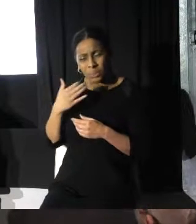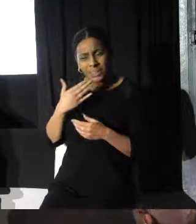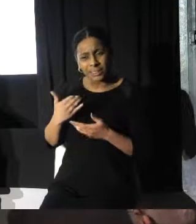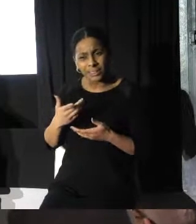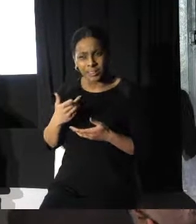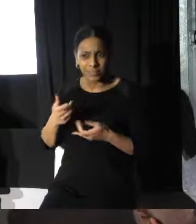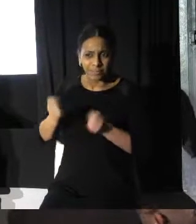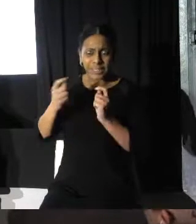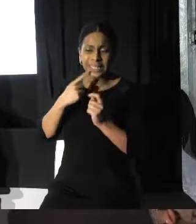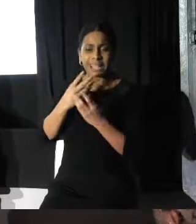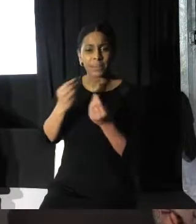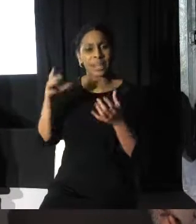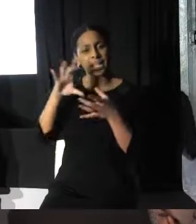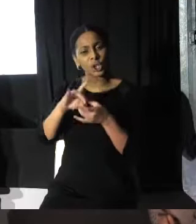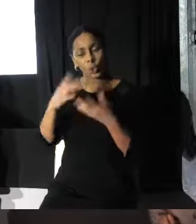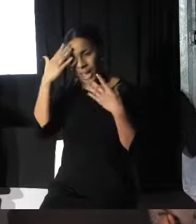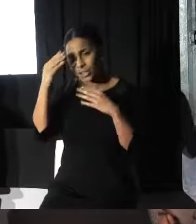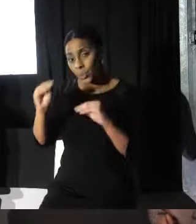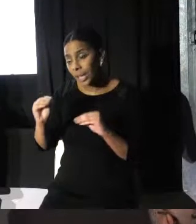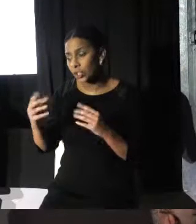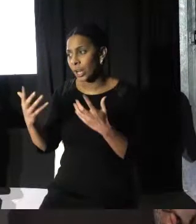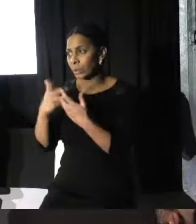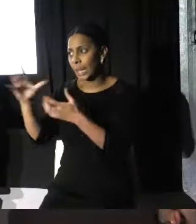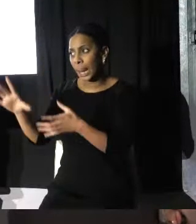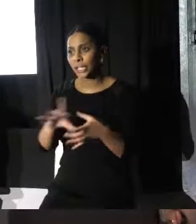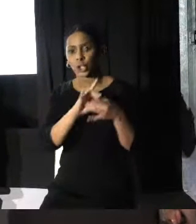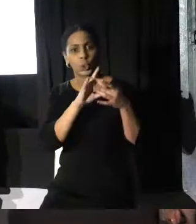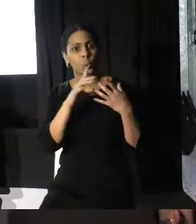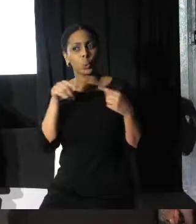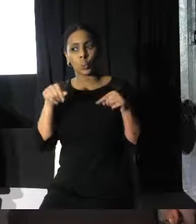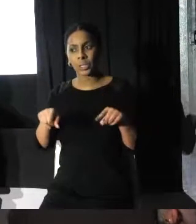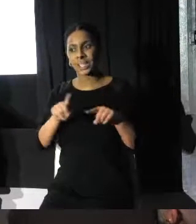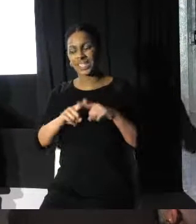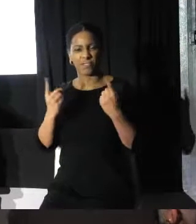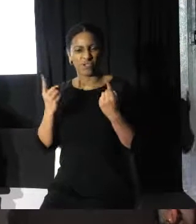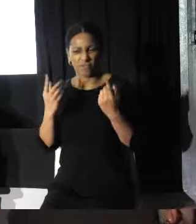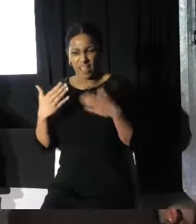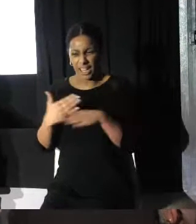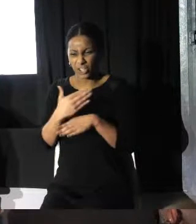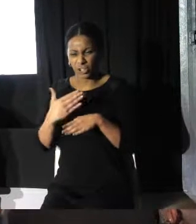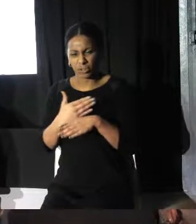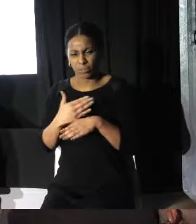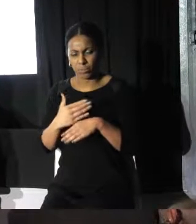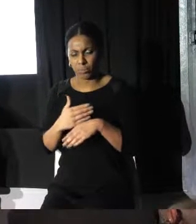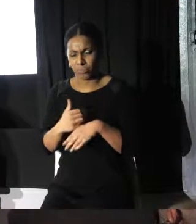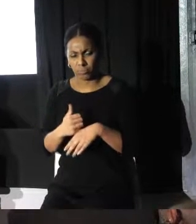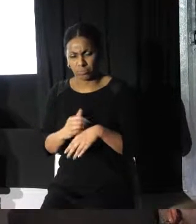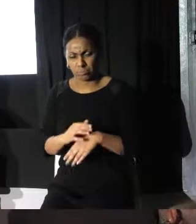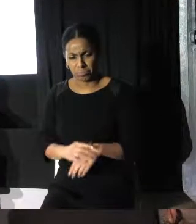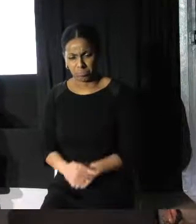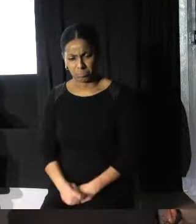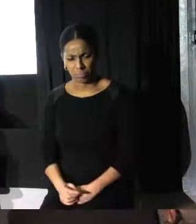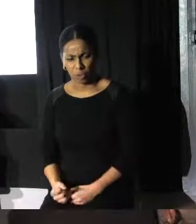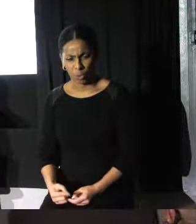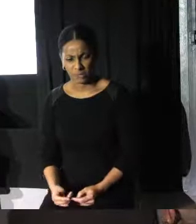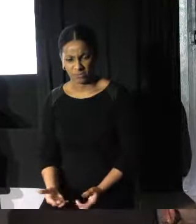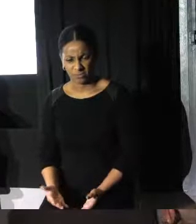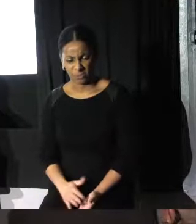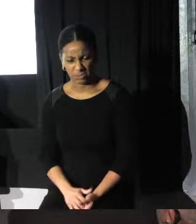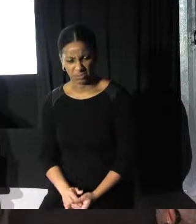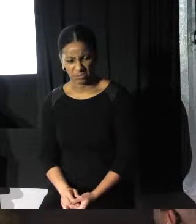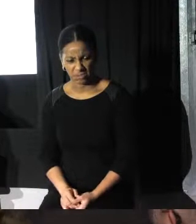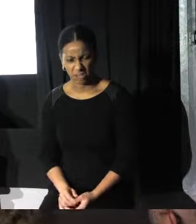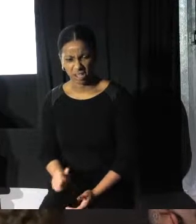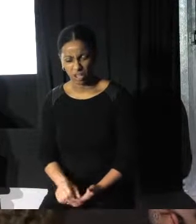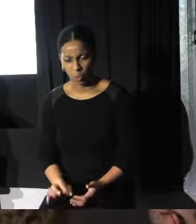might relate to some of these other actions that you've been talking about. And so, yes, absolutely. I think, for